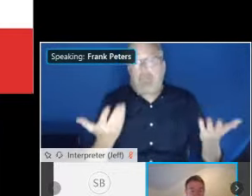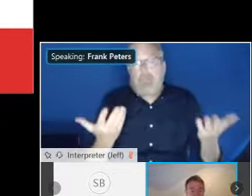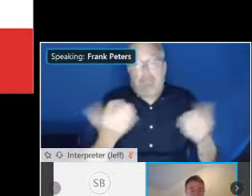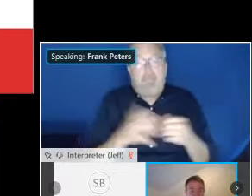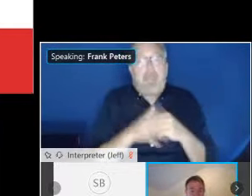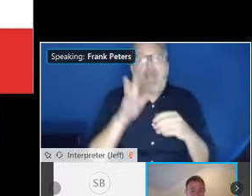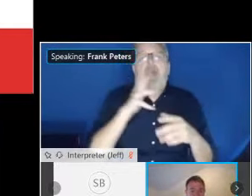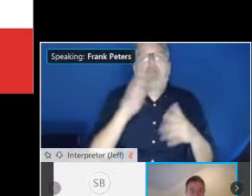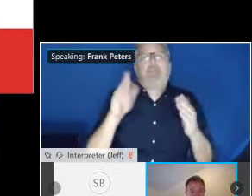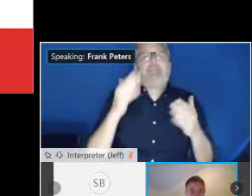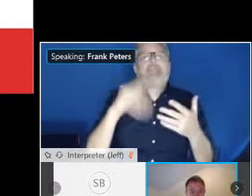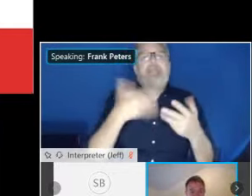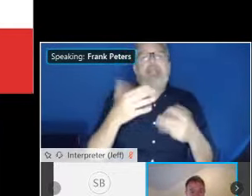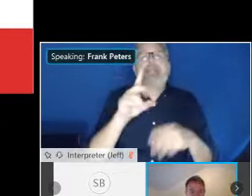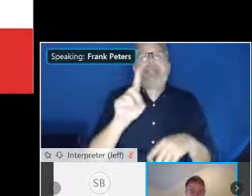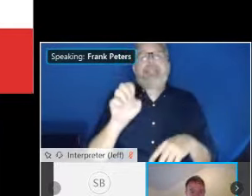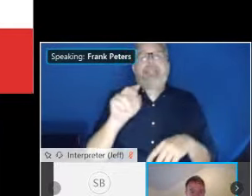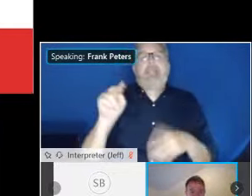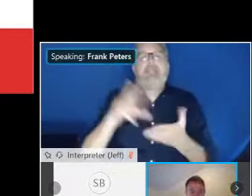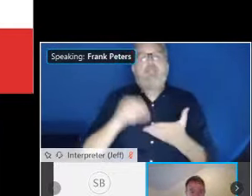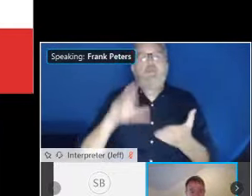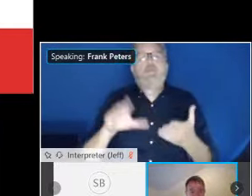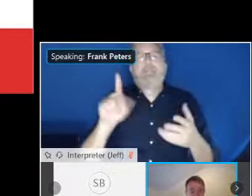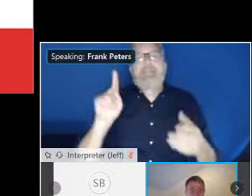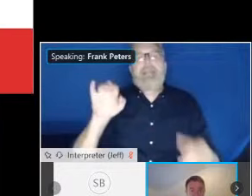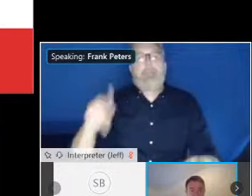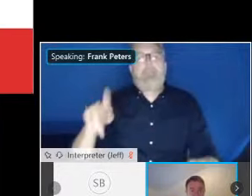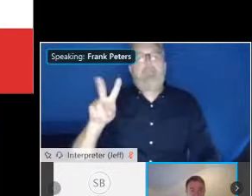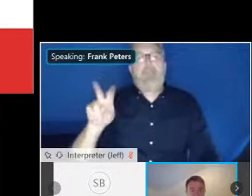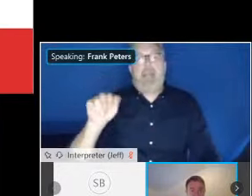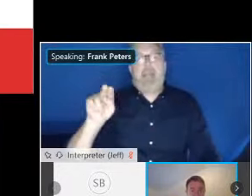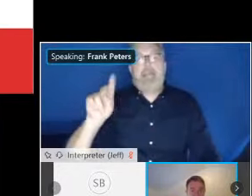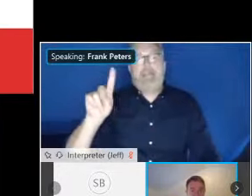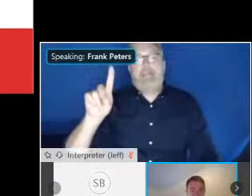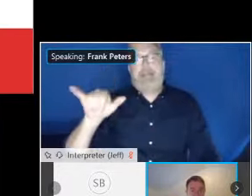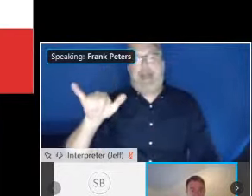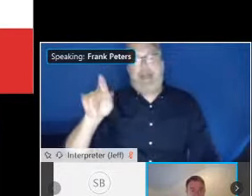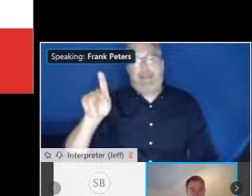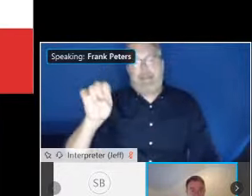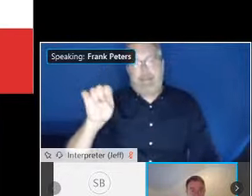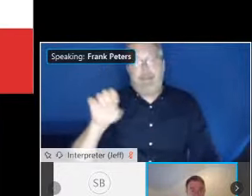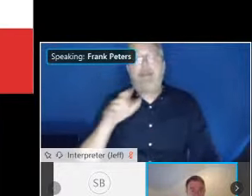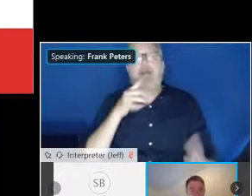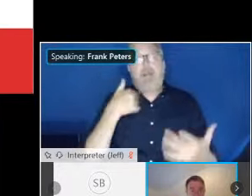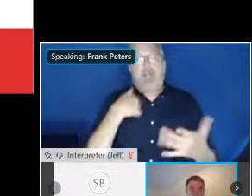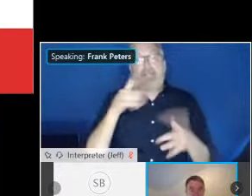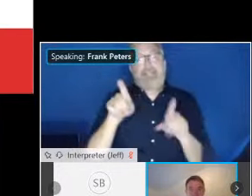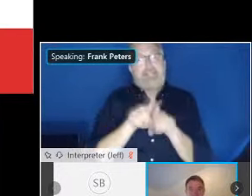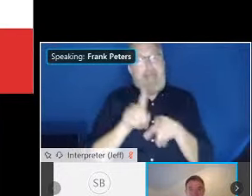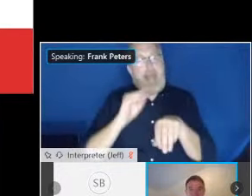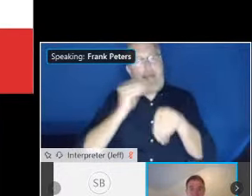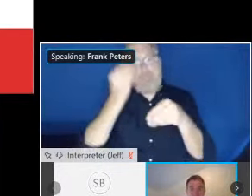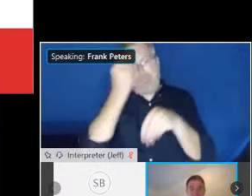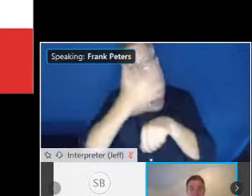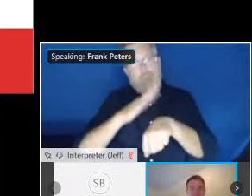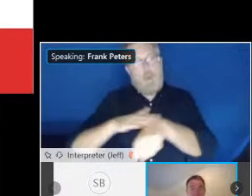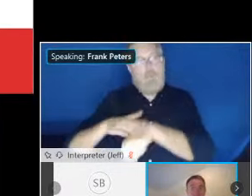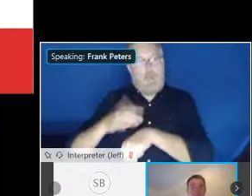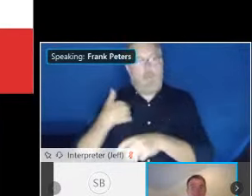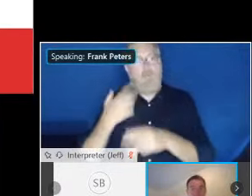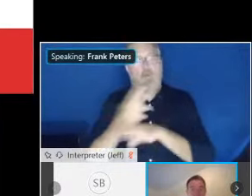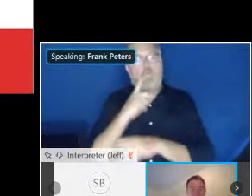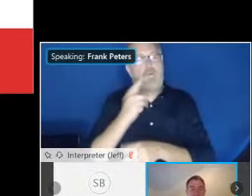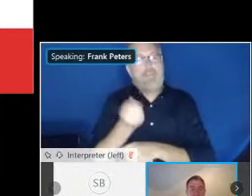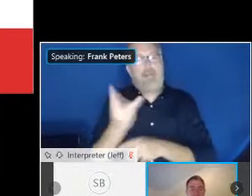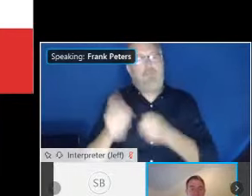Students, which is coming from Assistant Dean Kip Van Dyke. This is the same notification that we've been using for the last several years. If a student